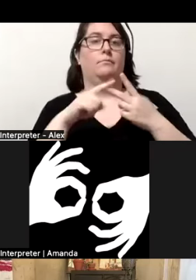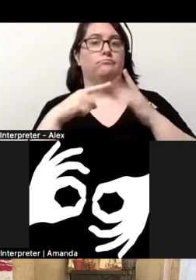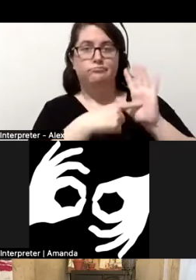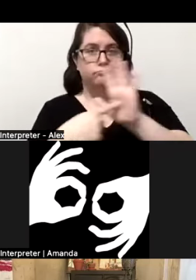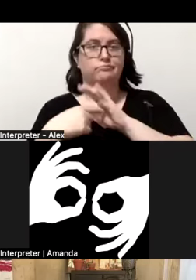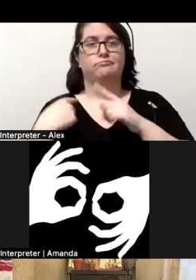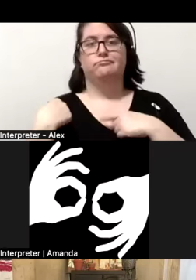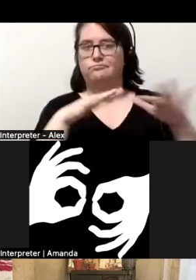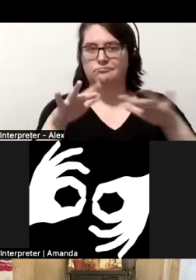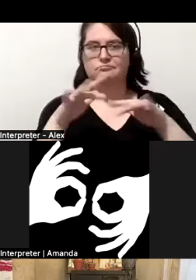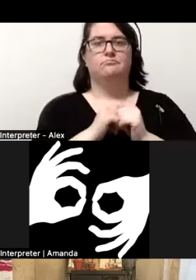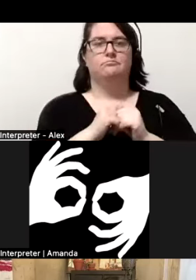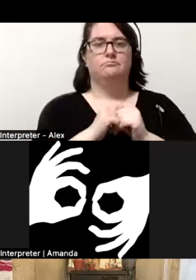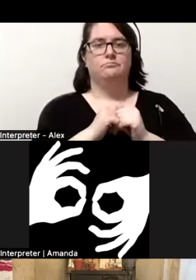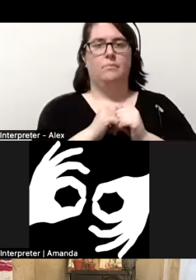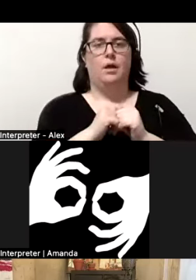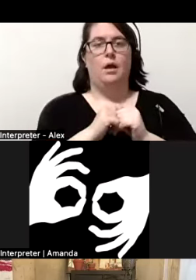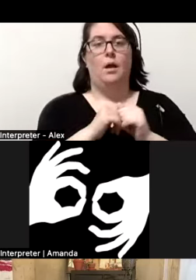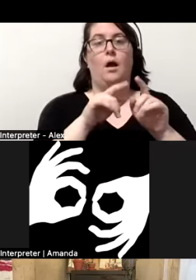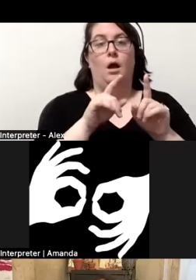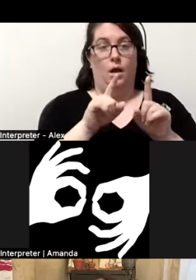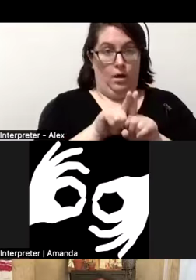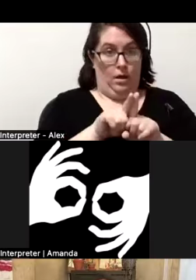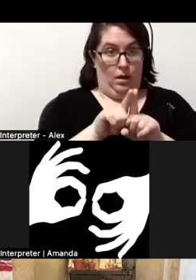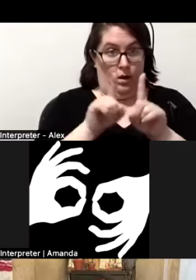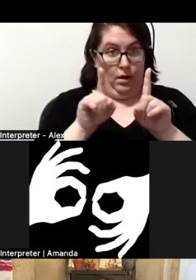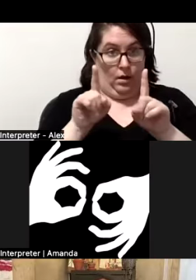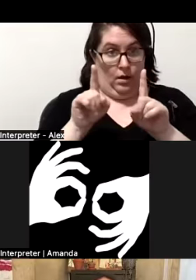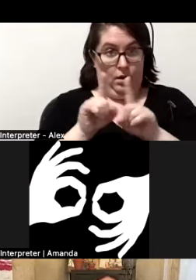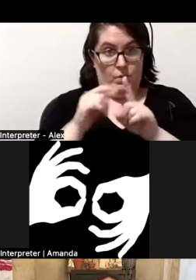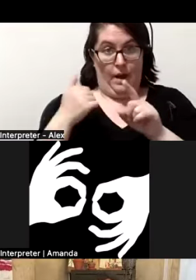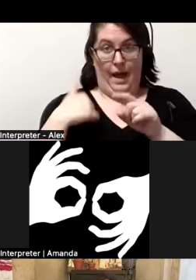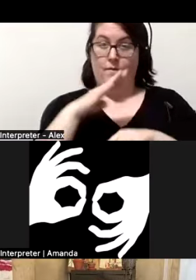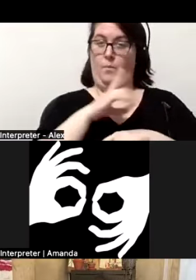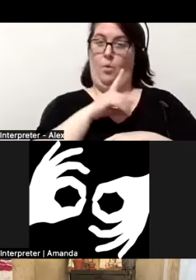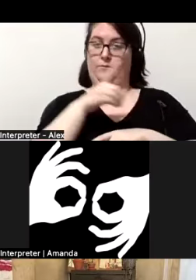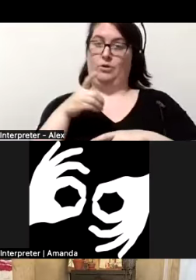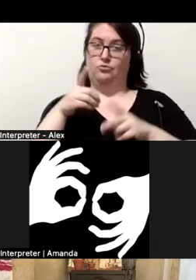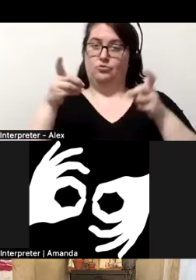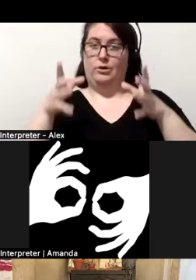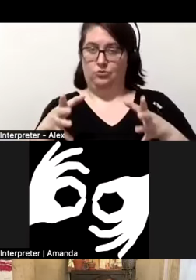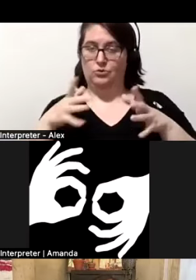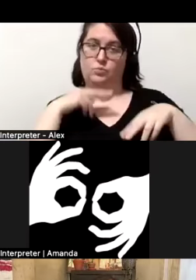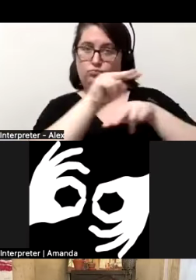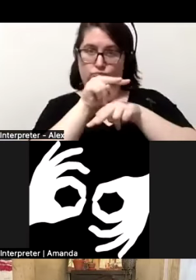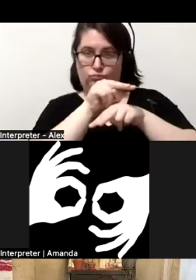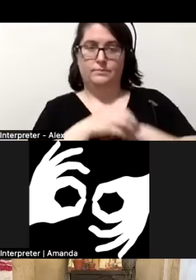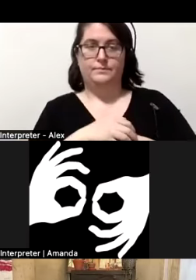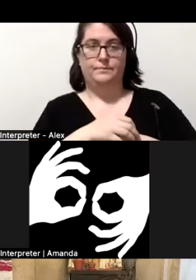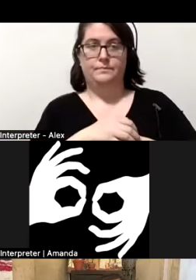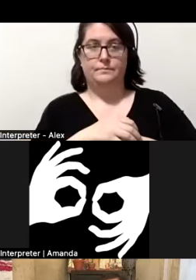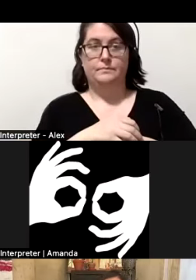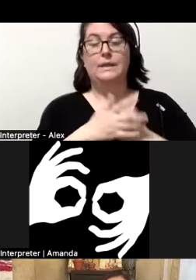directors or other body responsible for the organization. Additionally, alternative structures may be considered to facilitate